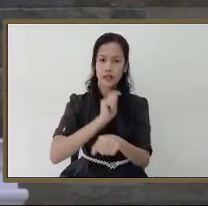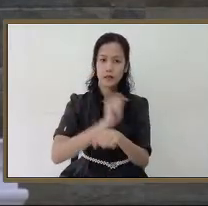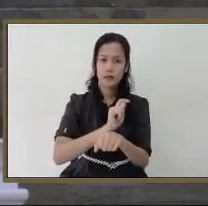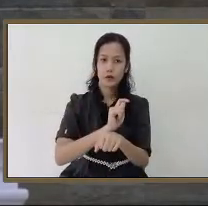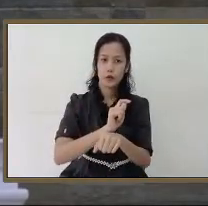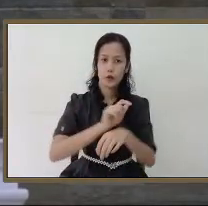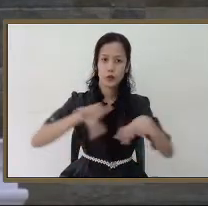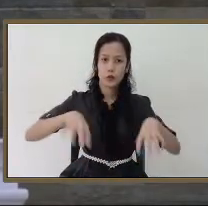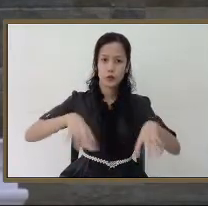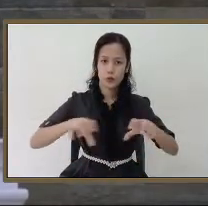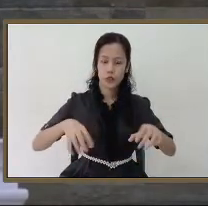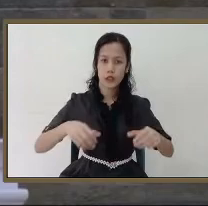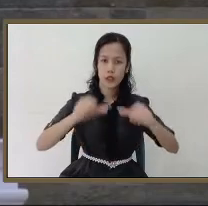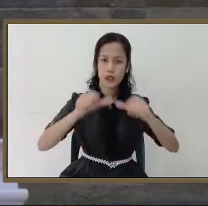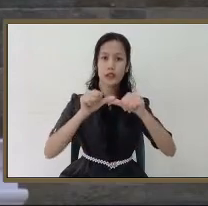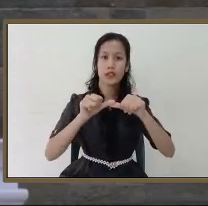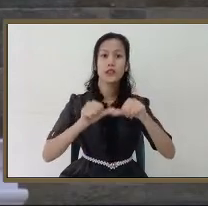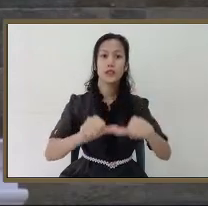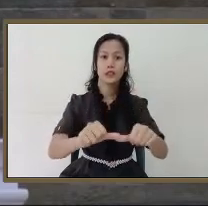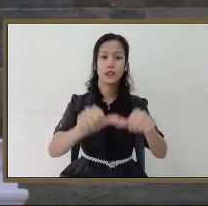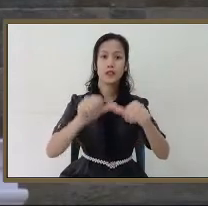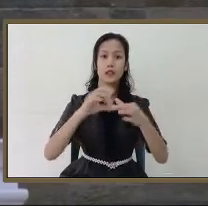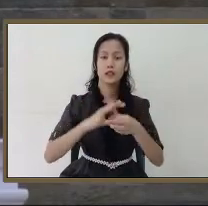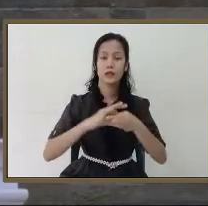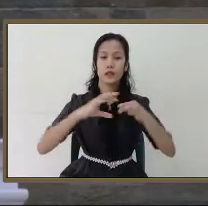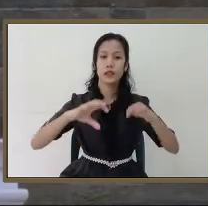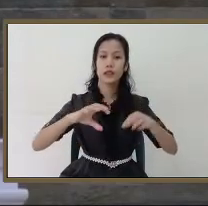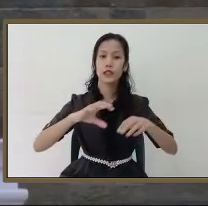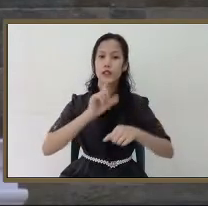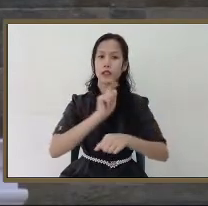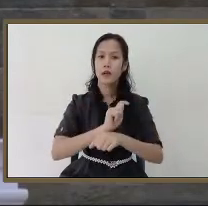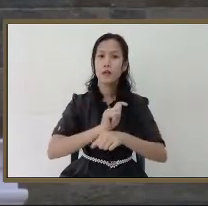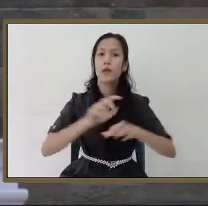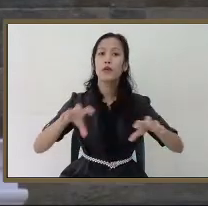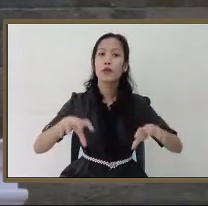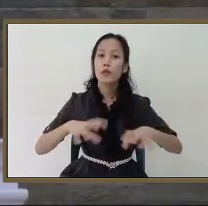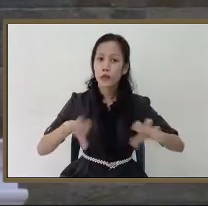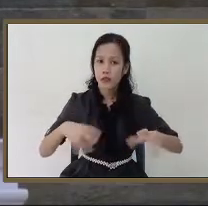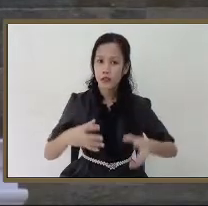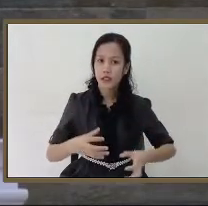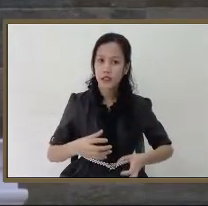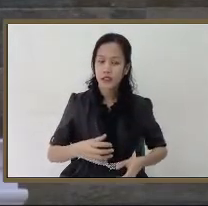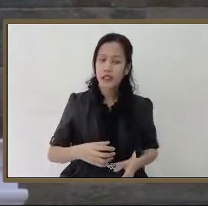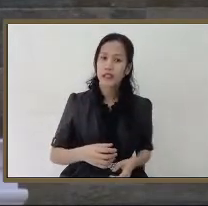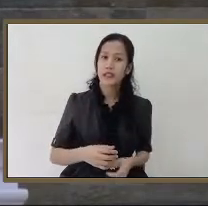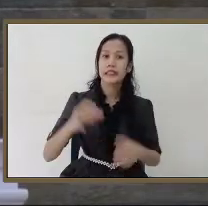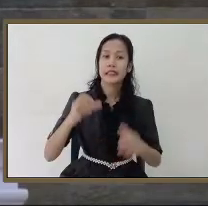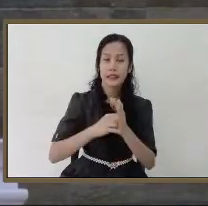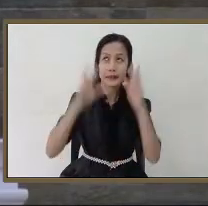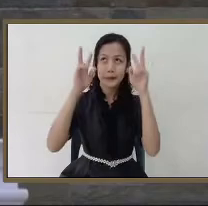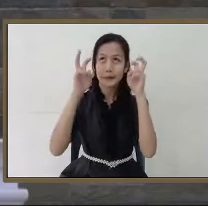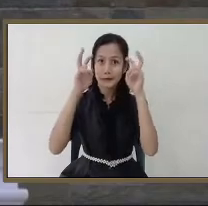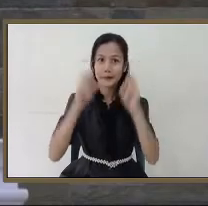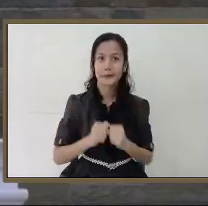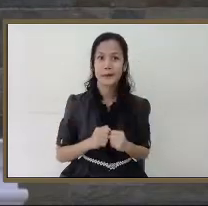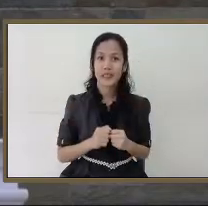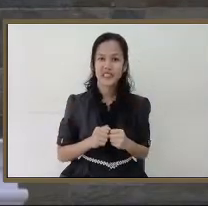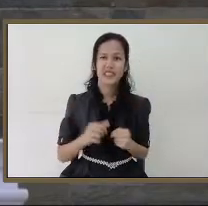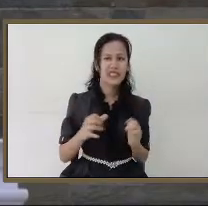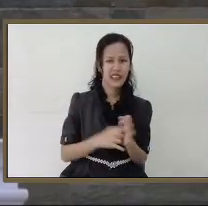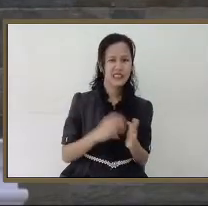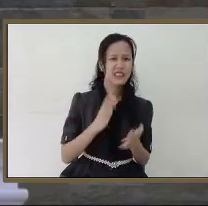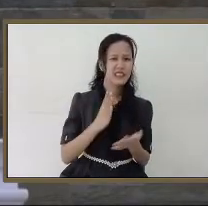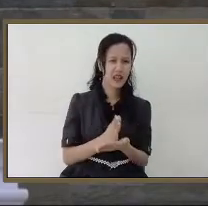The resume of the temple work. Kasi na-delay po yan dahil nagkaroon na may hinarap silang kalaban and then,